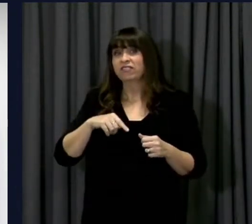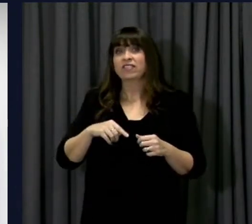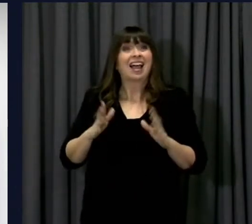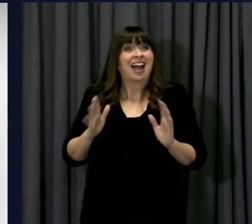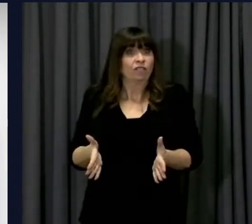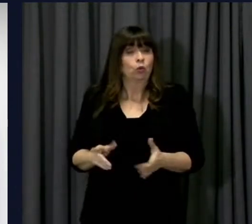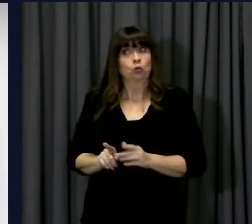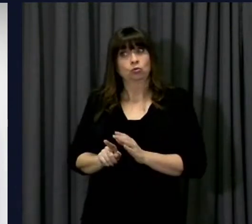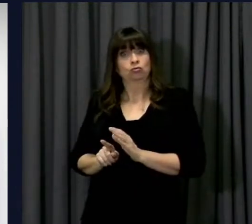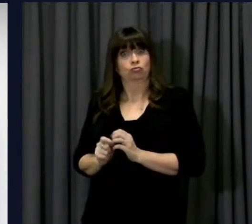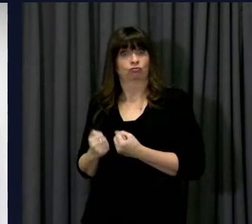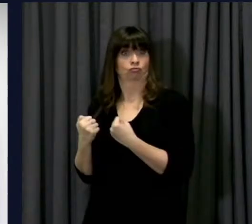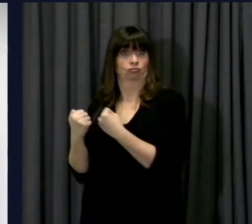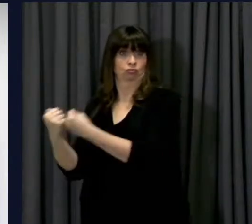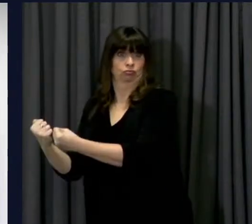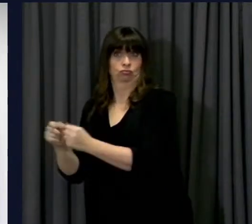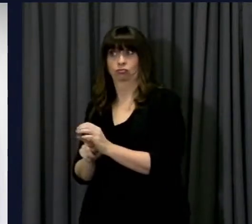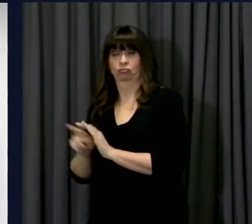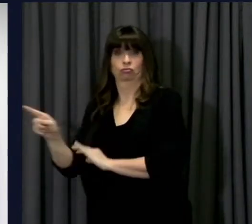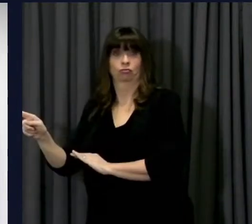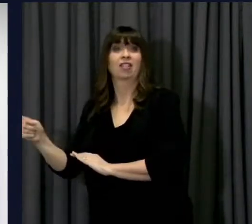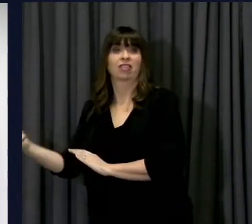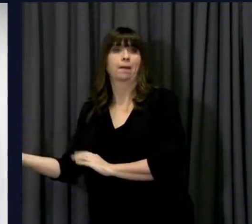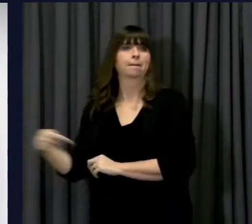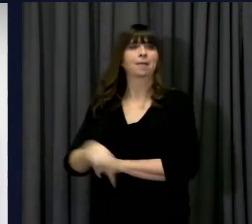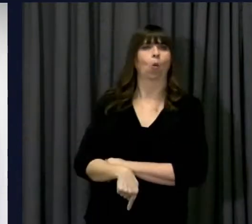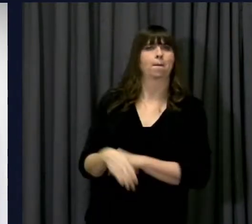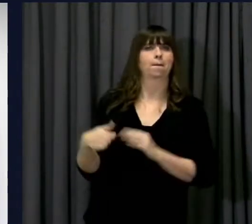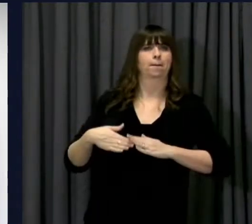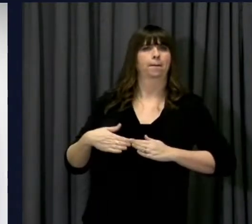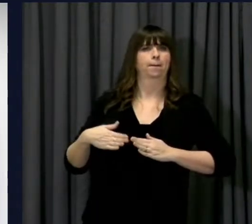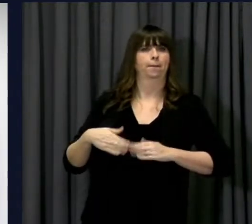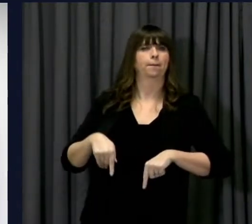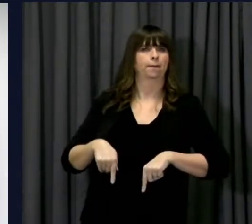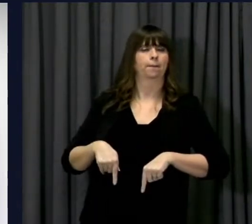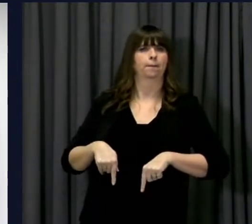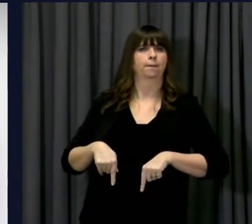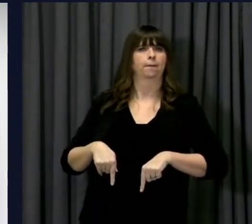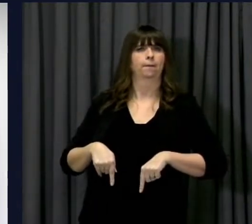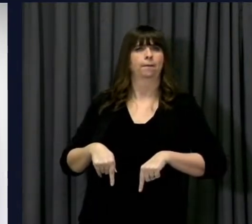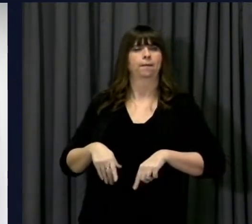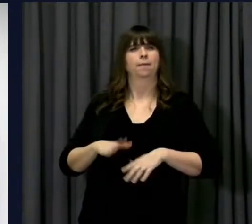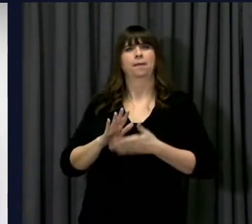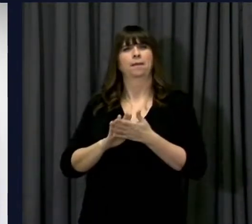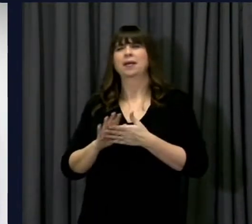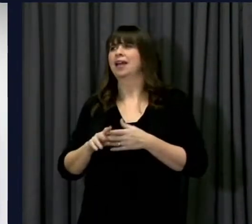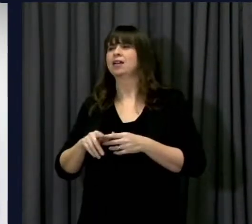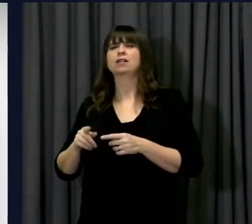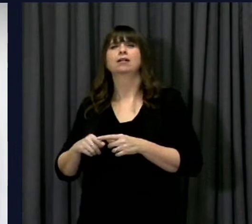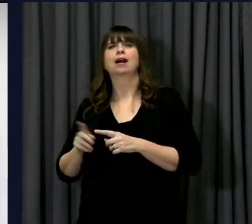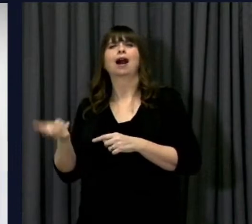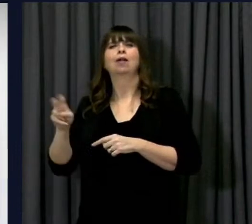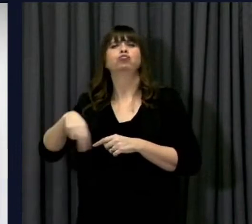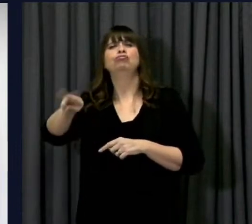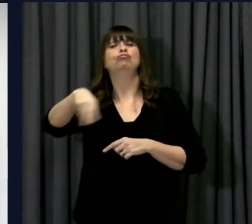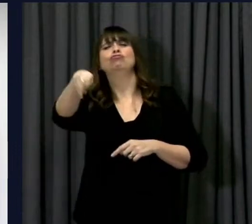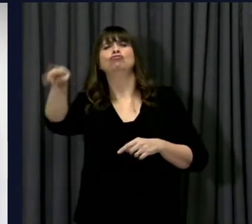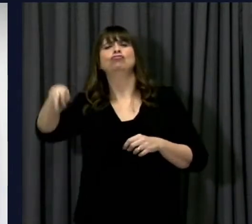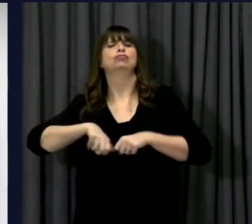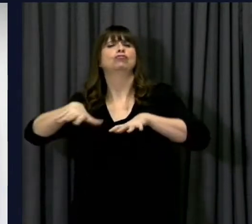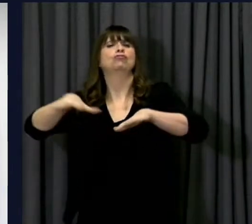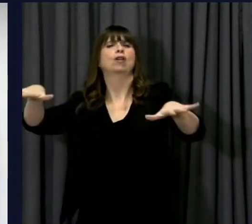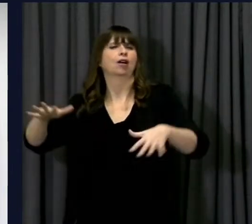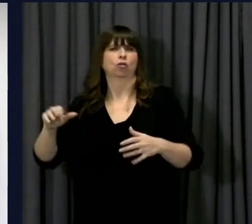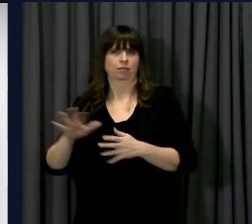essential purposes, they should still then be coming back to their household as well. So the opportunities for wider community spread at this point in time should